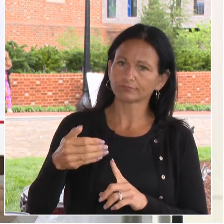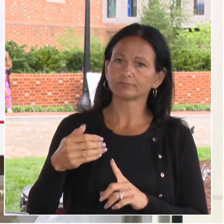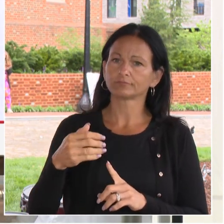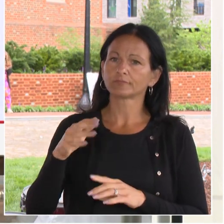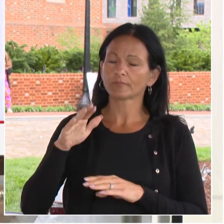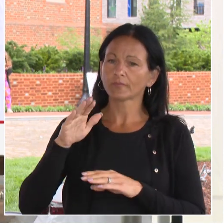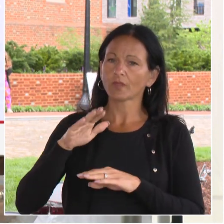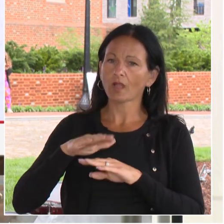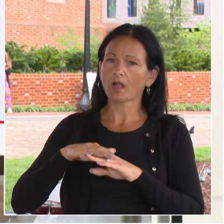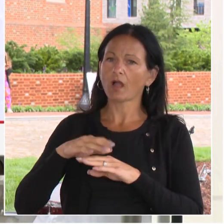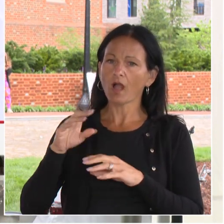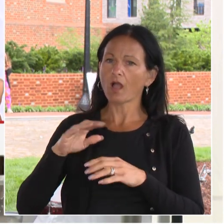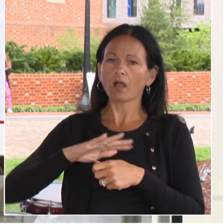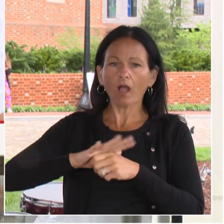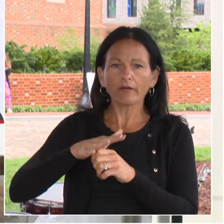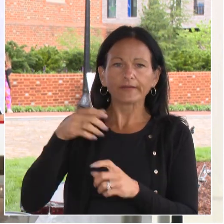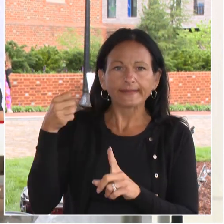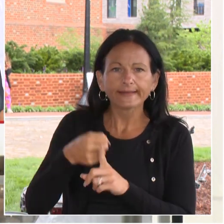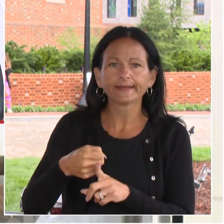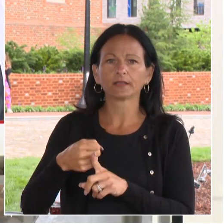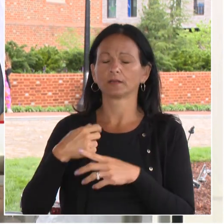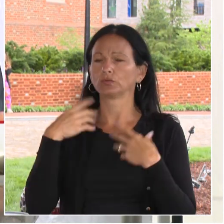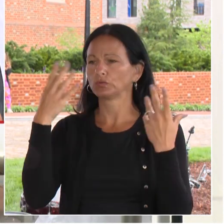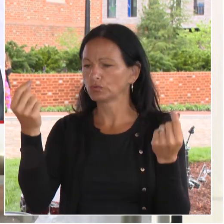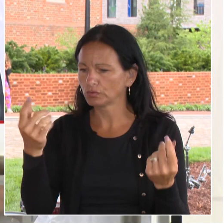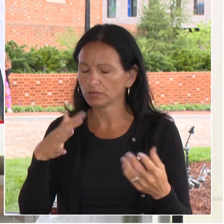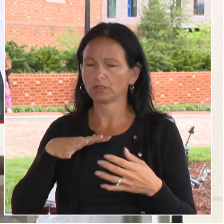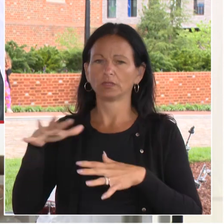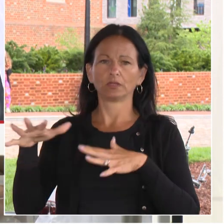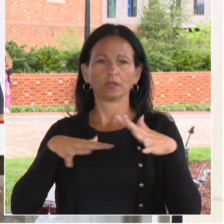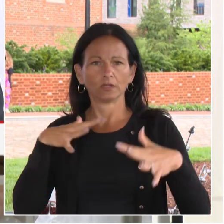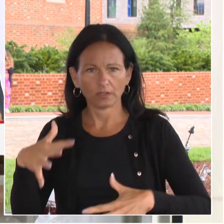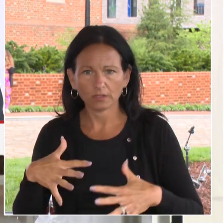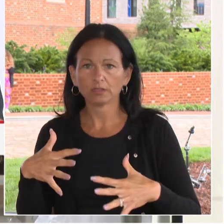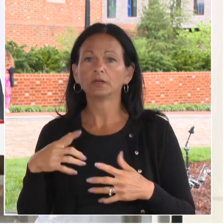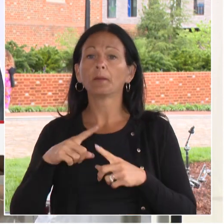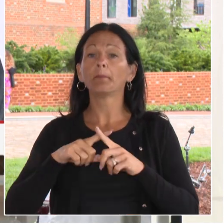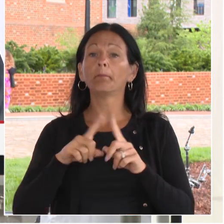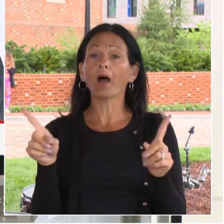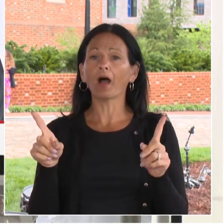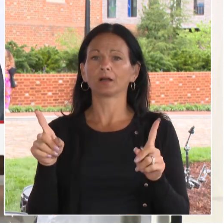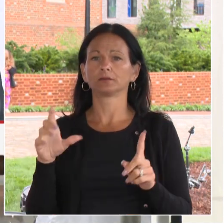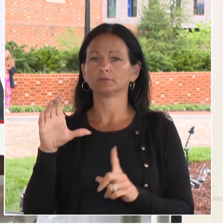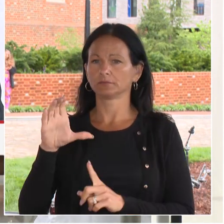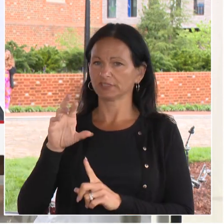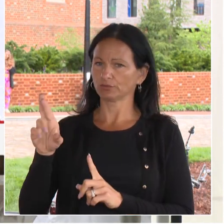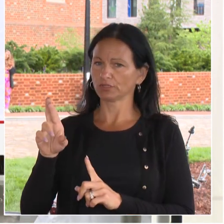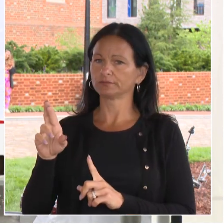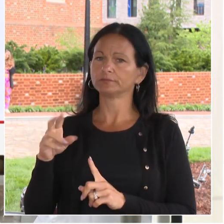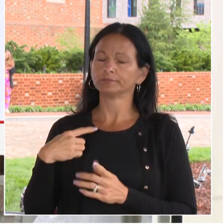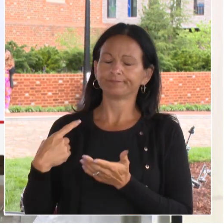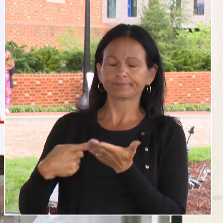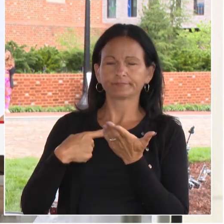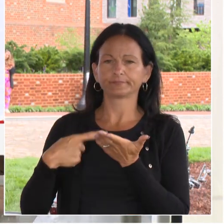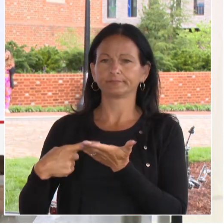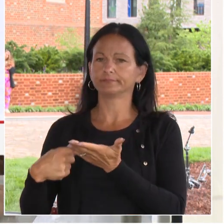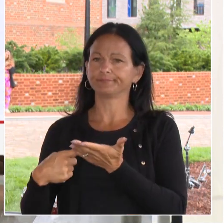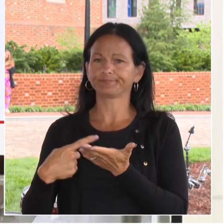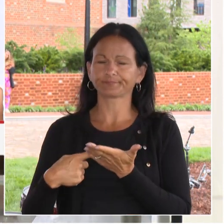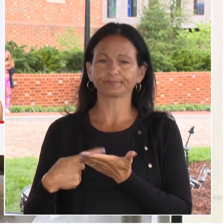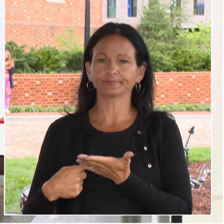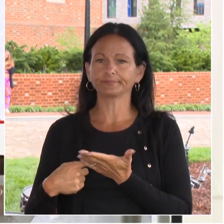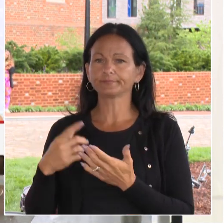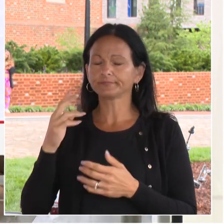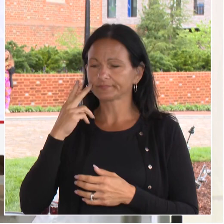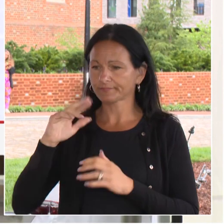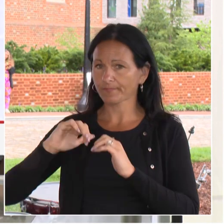pandemic. Richard and I had many conversations about the tragedy and the heroism of the moment and how that